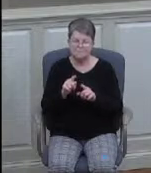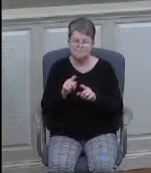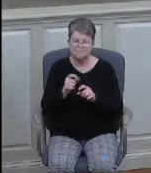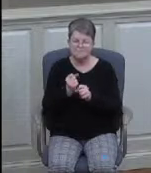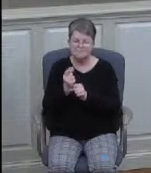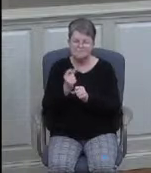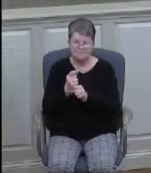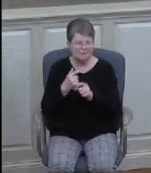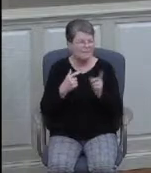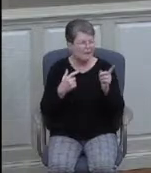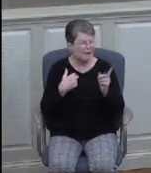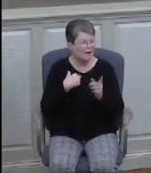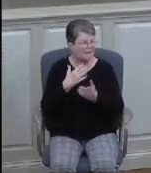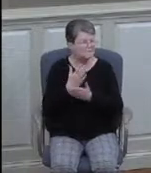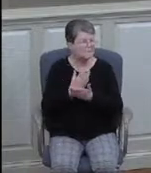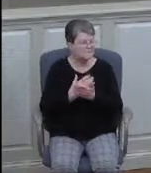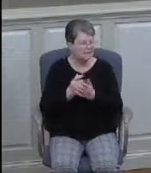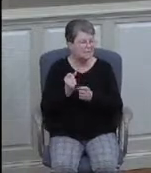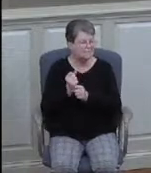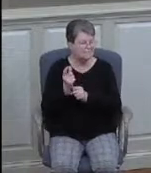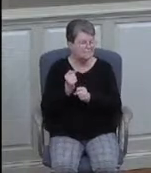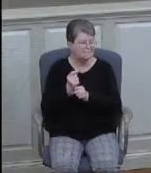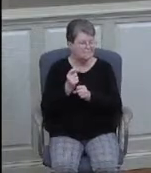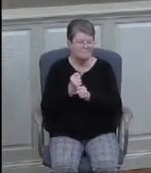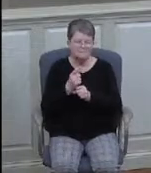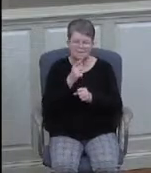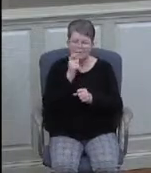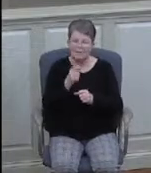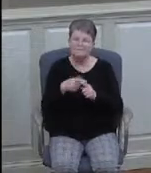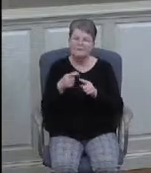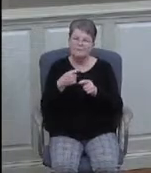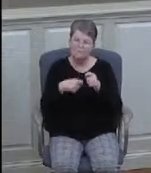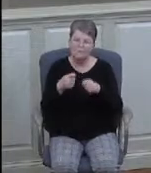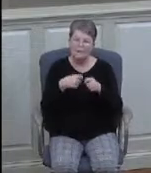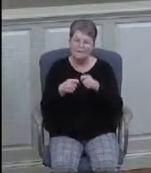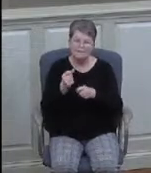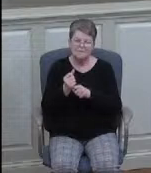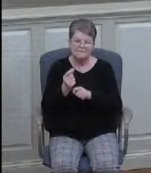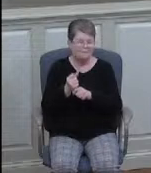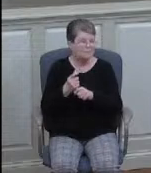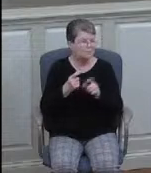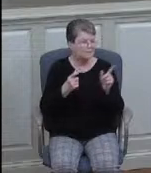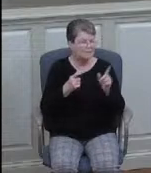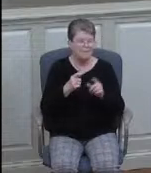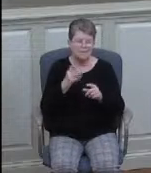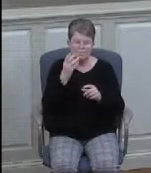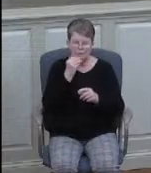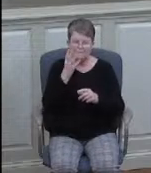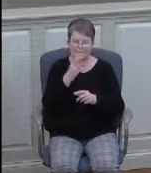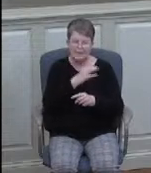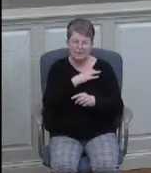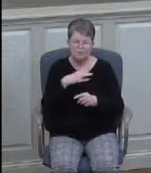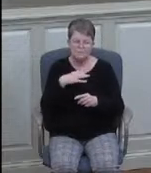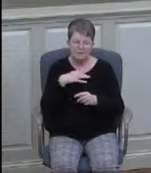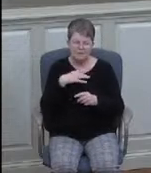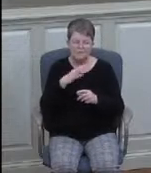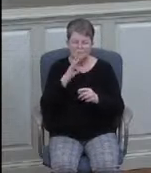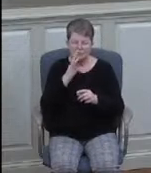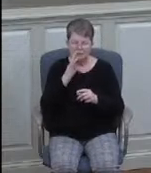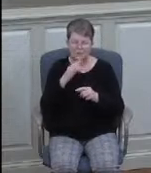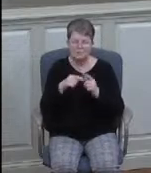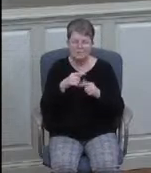We do have some perennials, to not have to replace every year. The beautification committee has talked about all kinds of